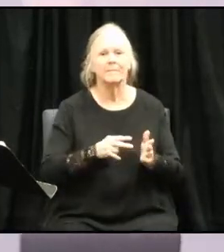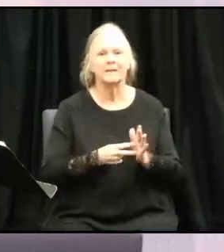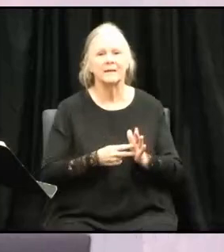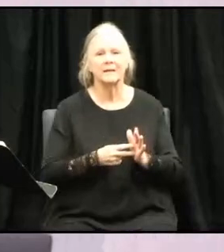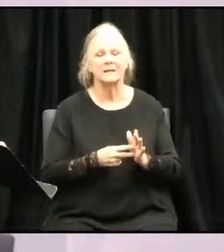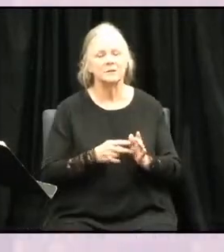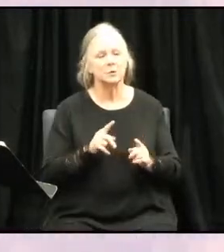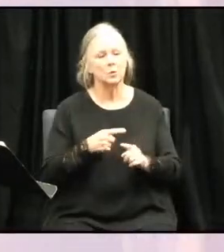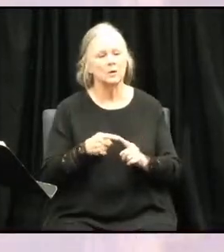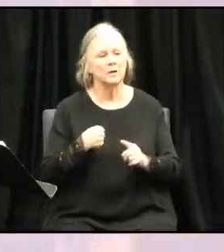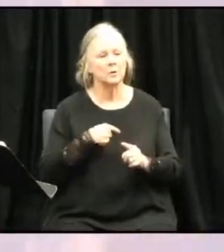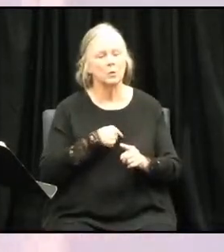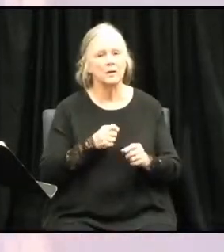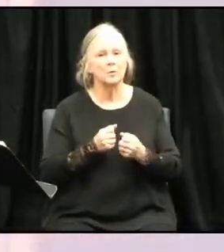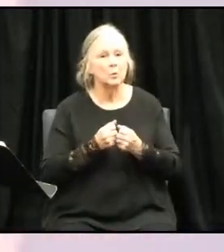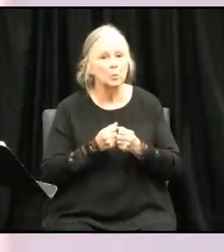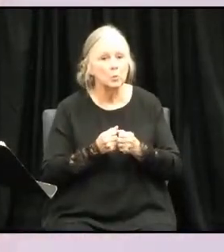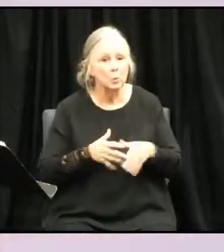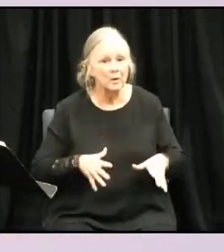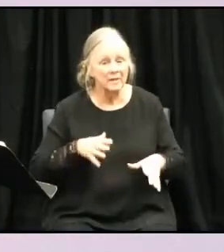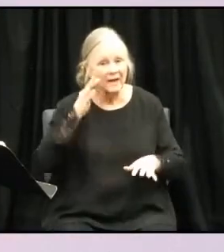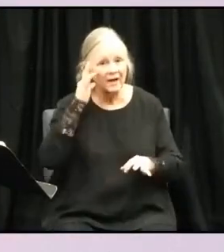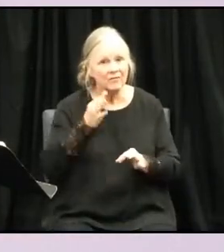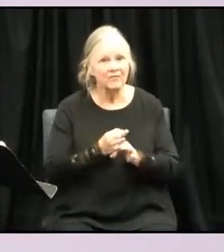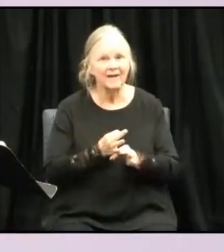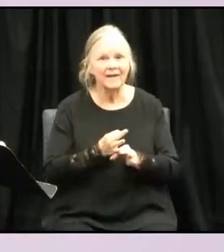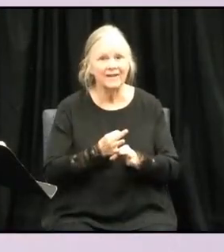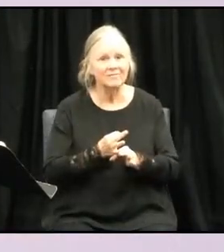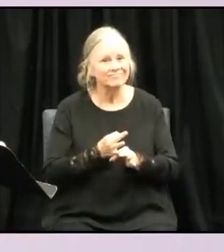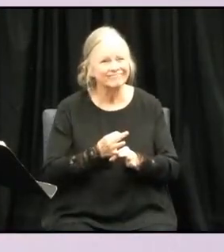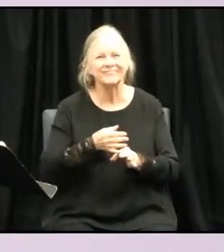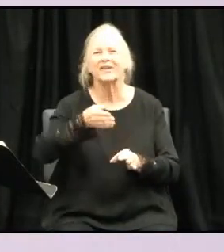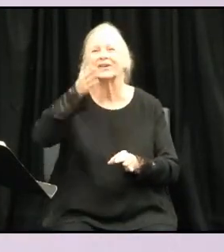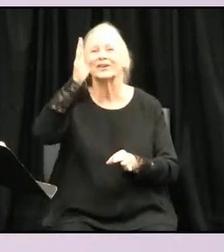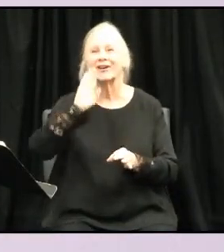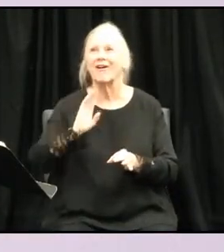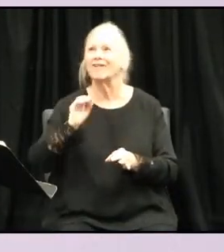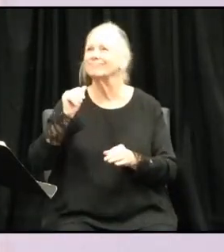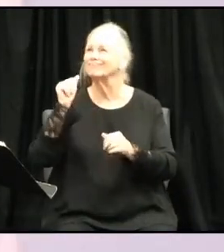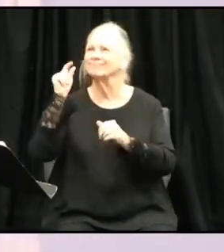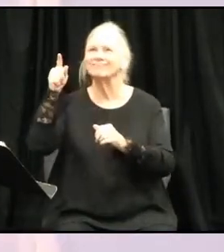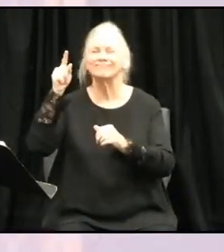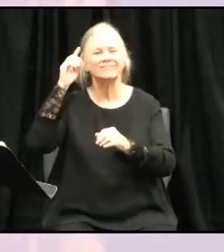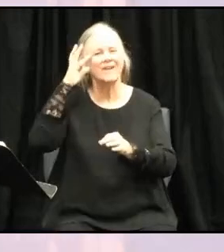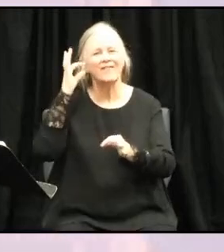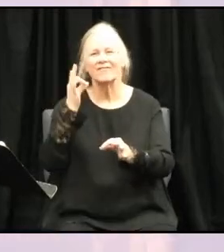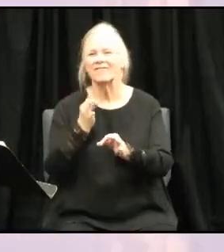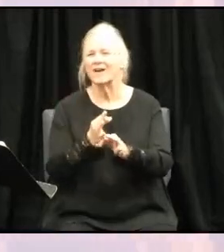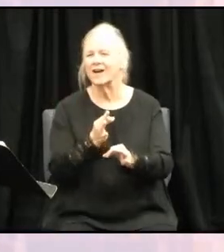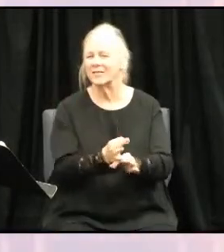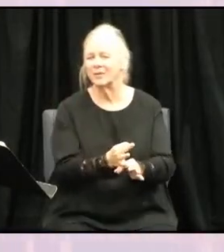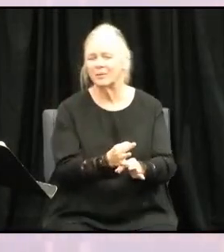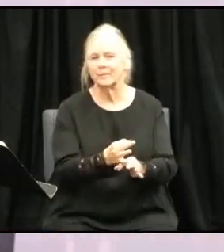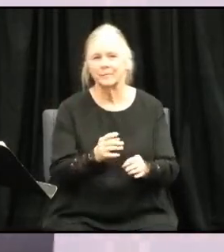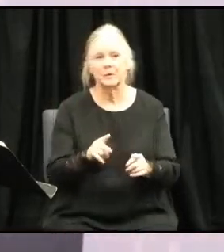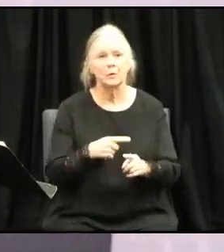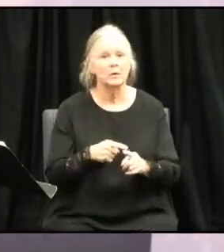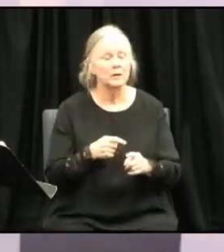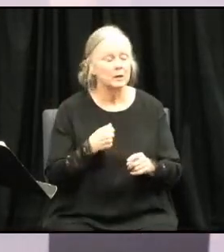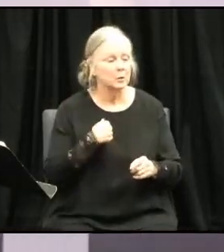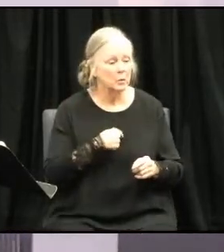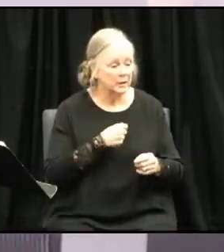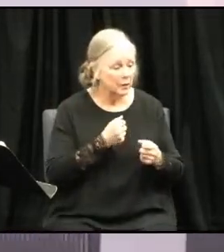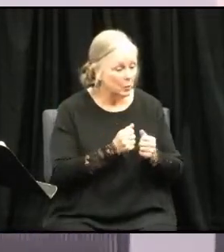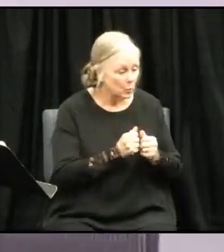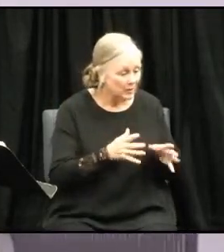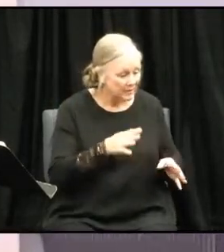faithless, God was faithful. When we are faithless,